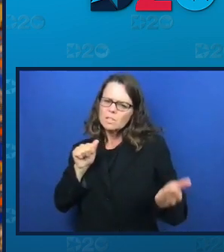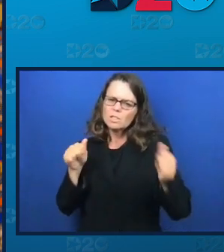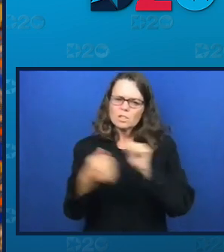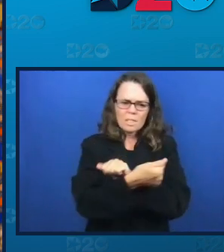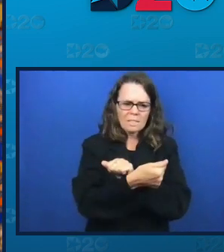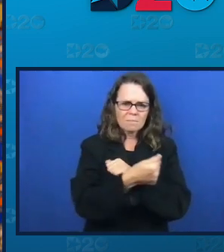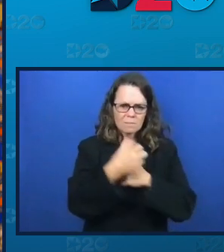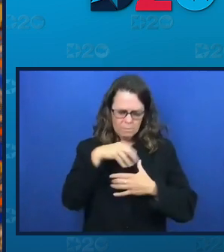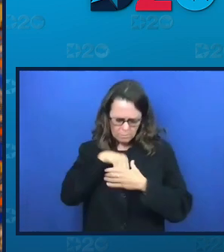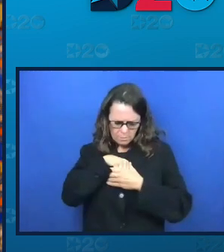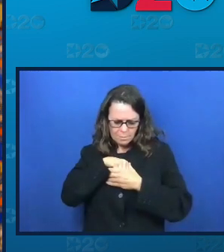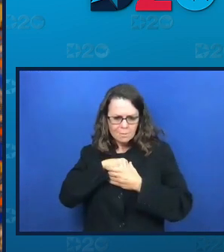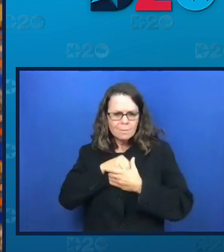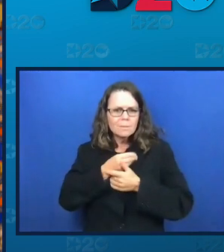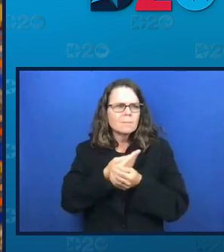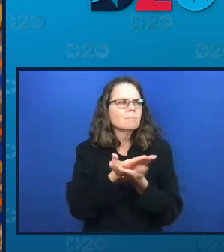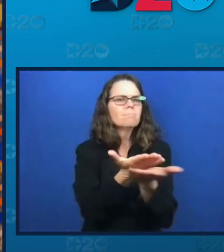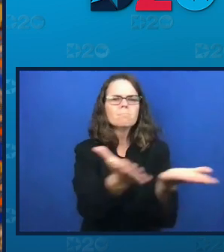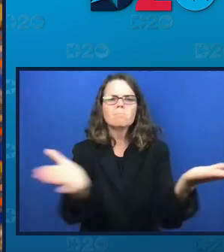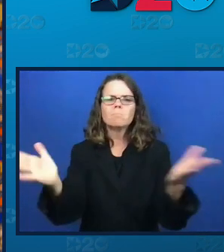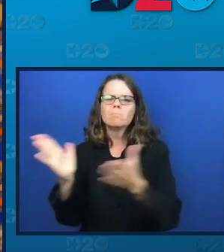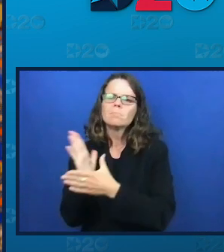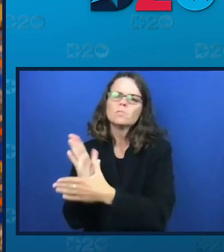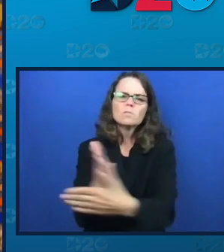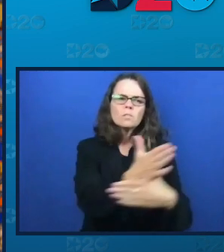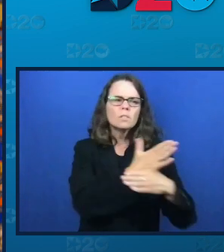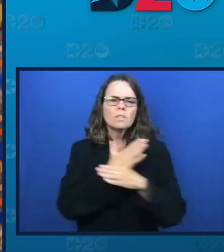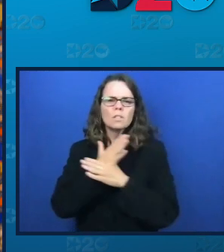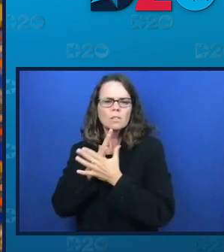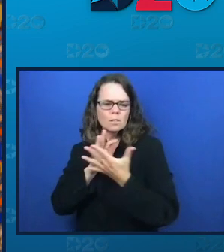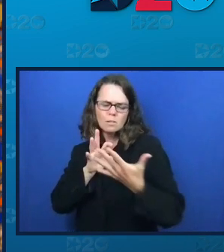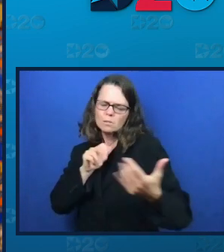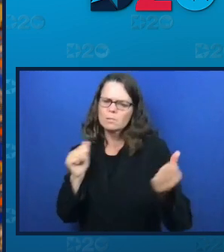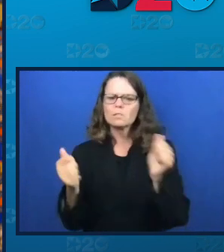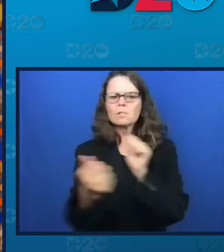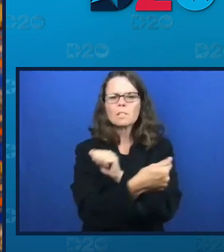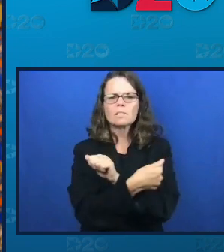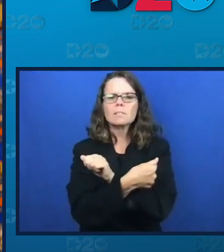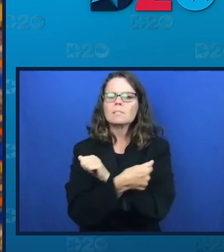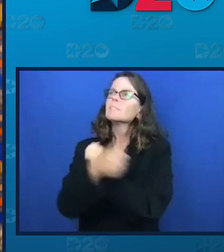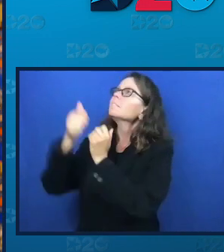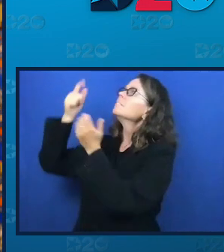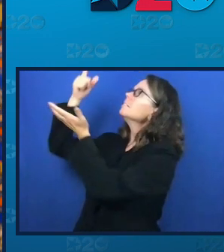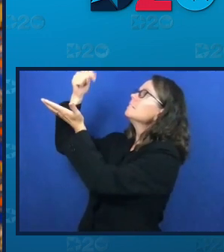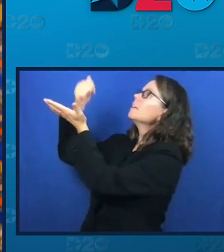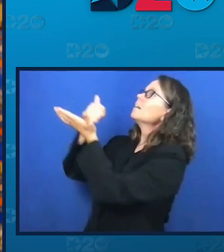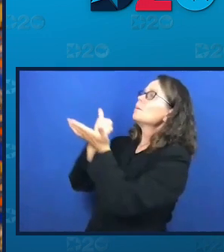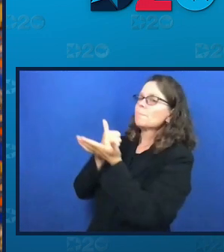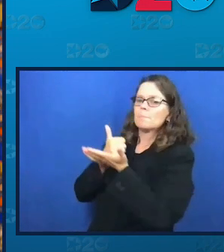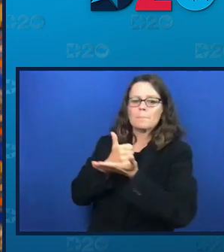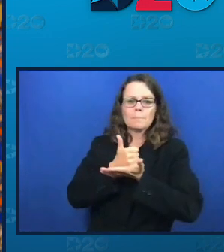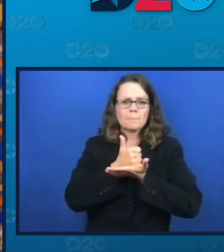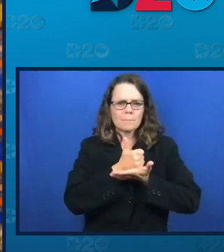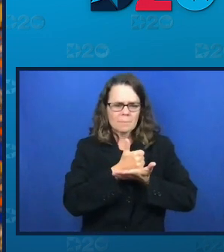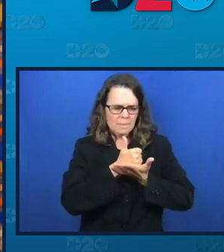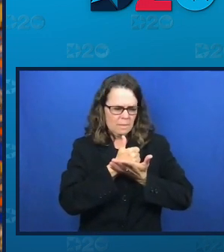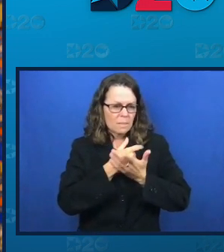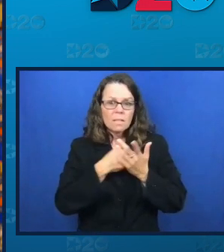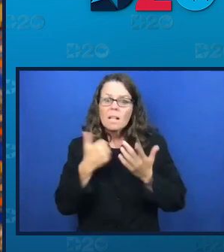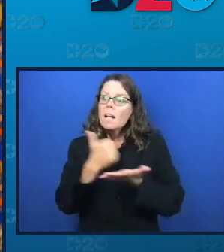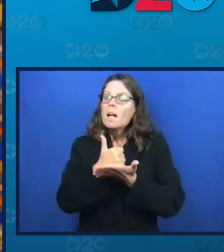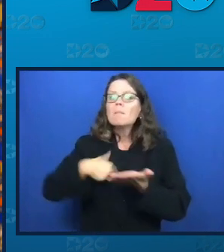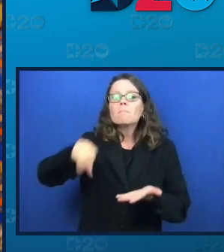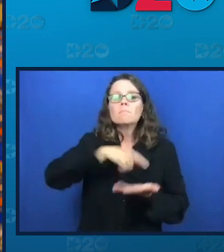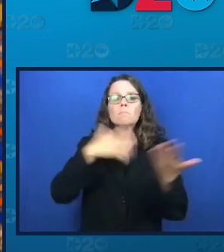society. Grant us the unwavering resolve to exercise our demons